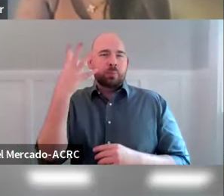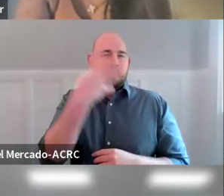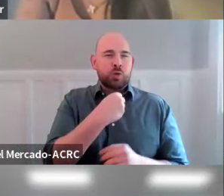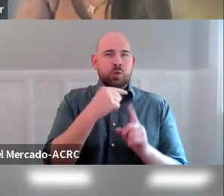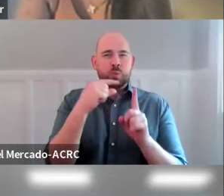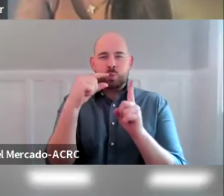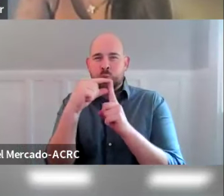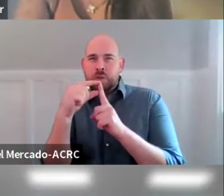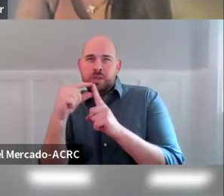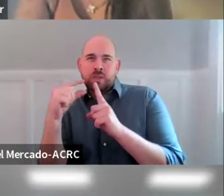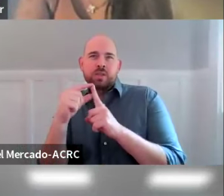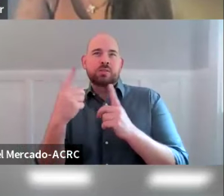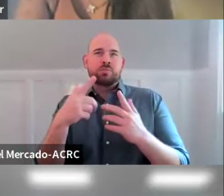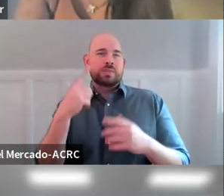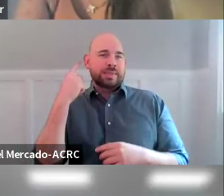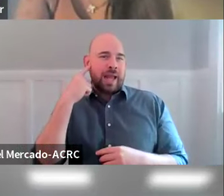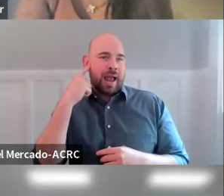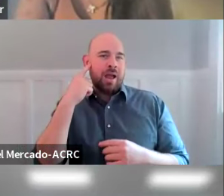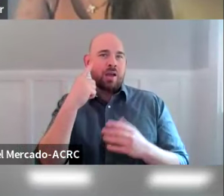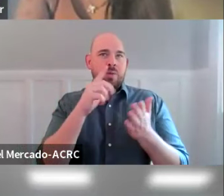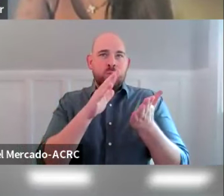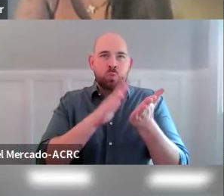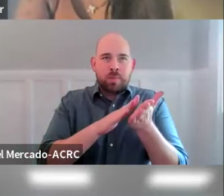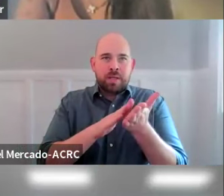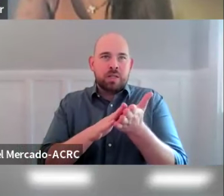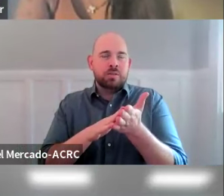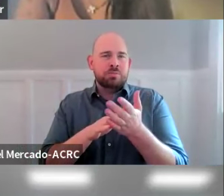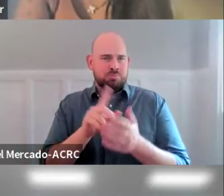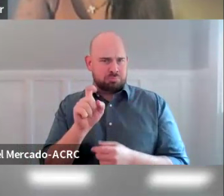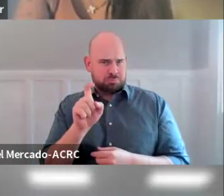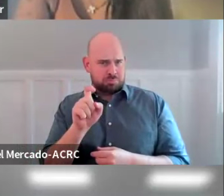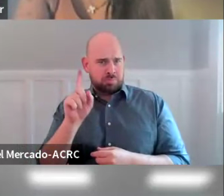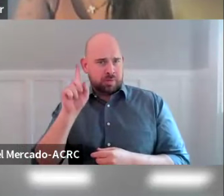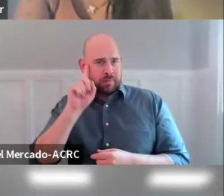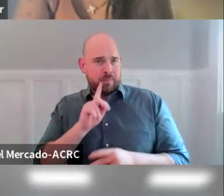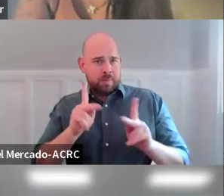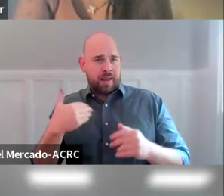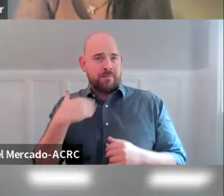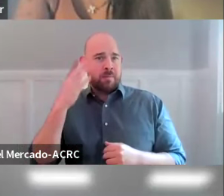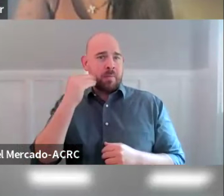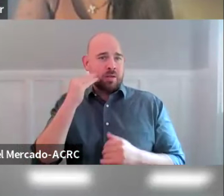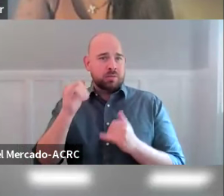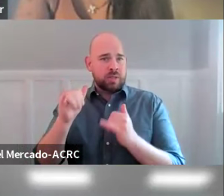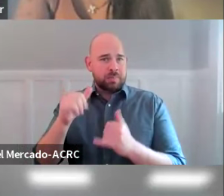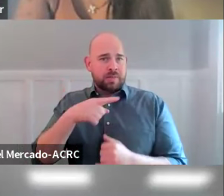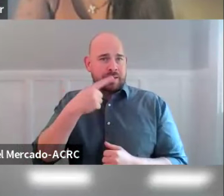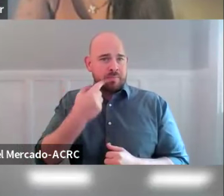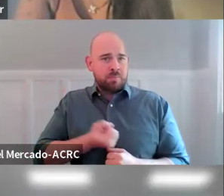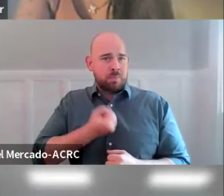love poetry. It has beautiful words, sounds, and